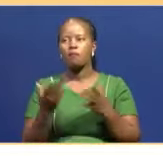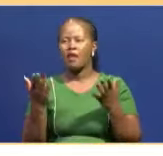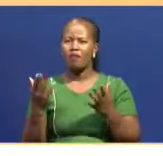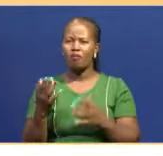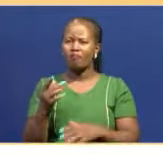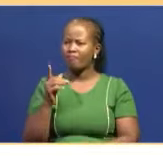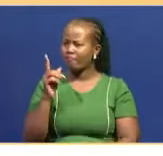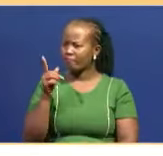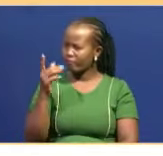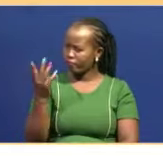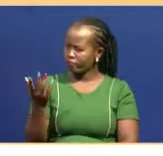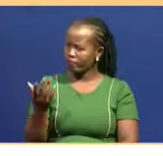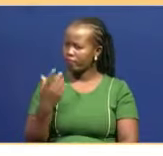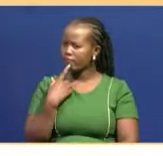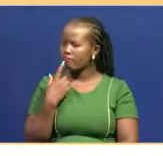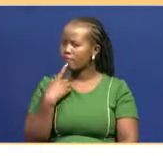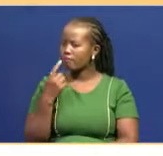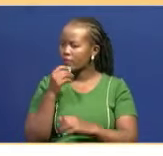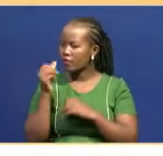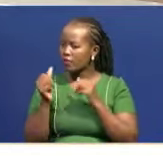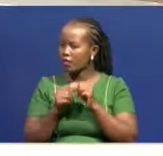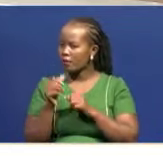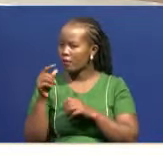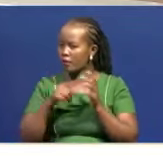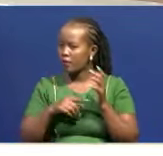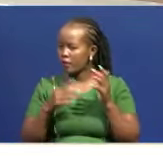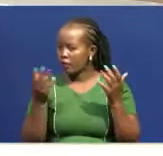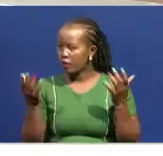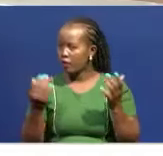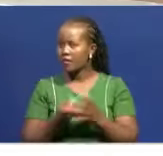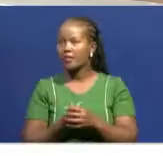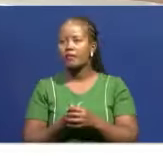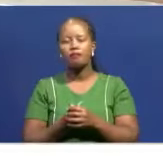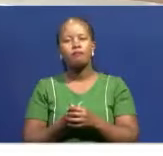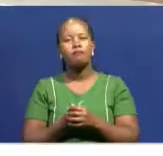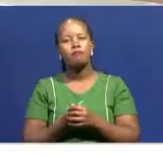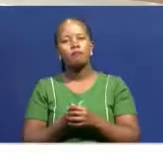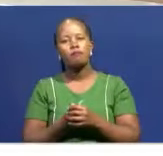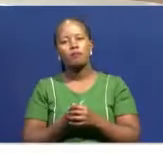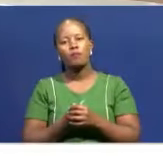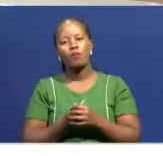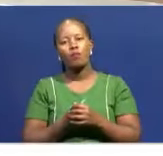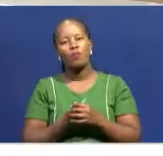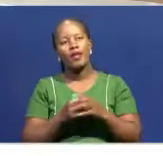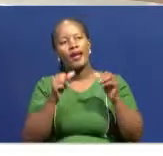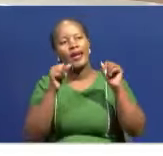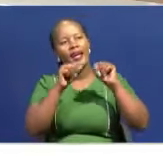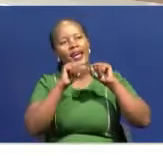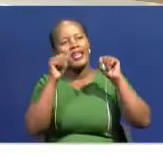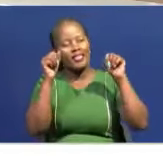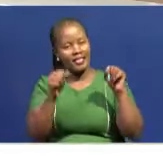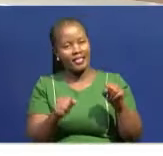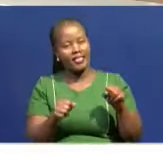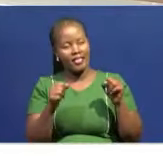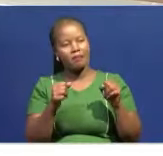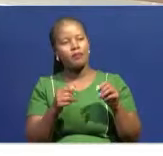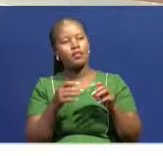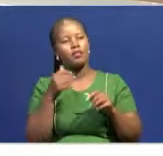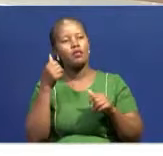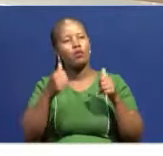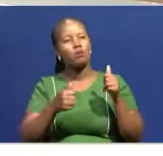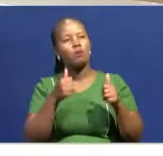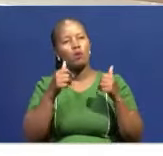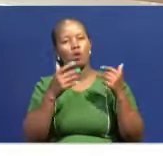Paul, let's talk ideally about what the feeder system that we eventually, because we've seen